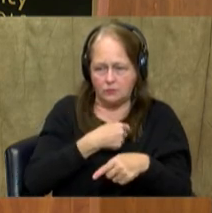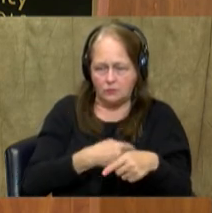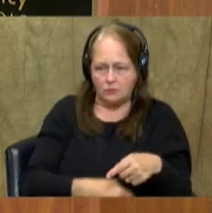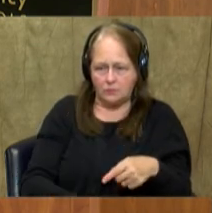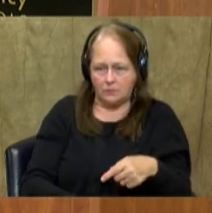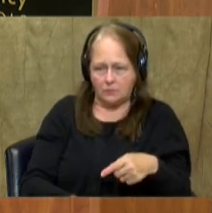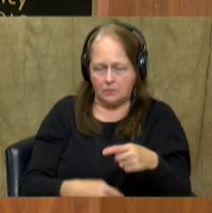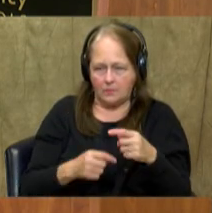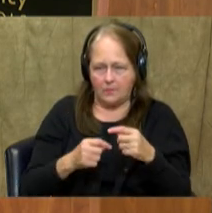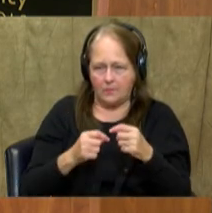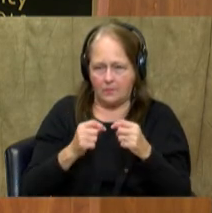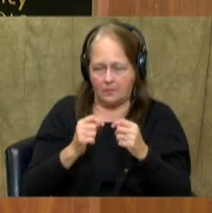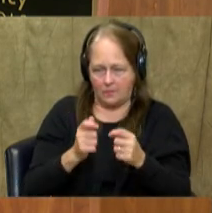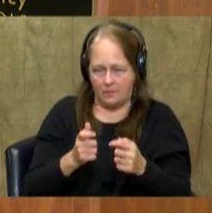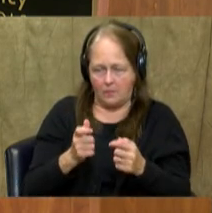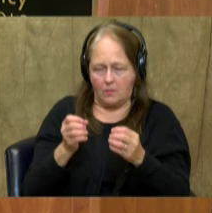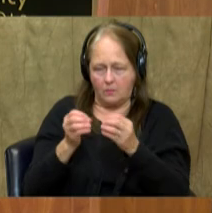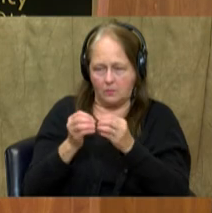to go through these a little bit faster.